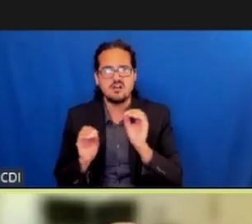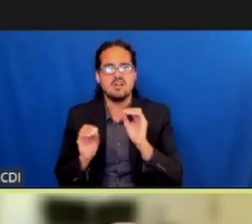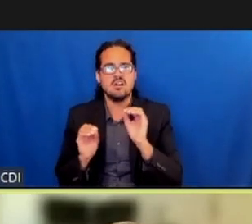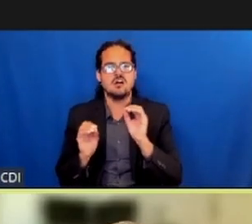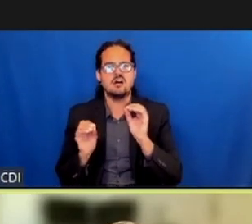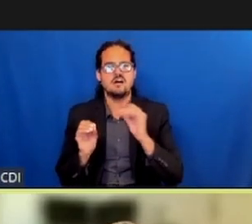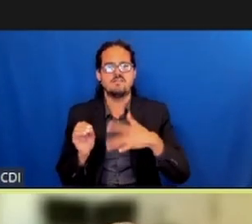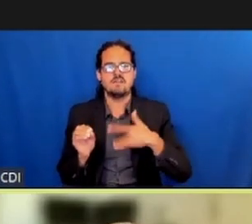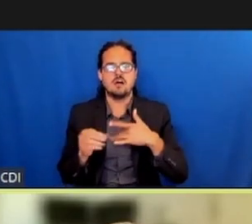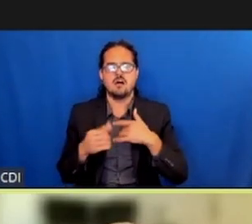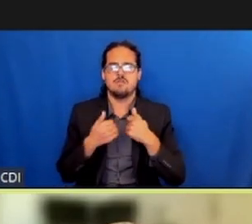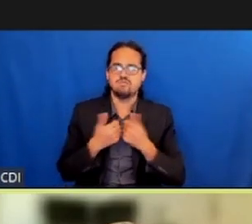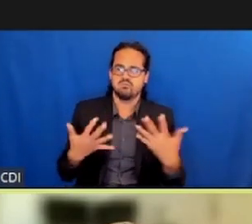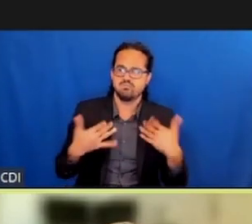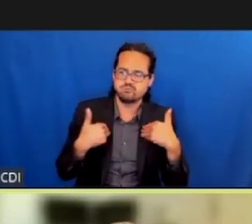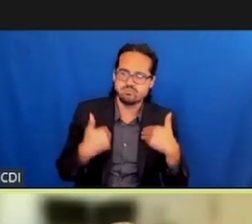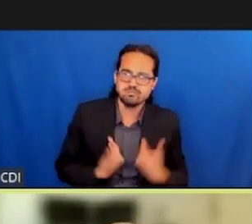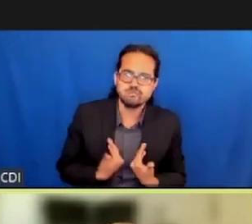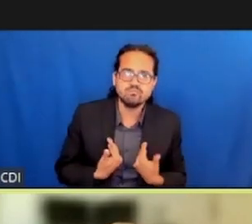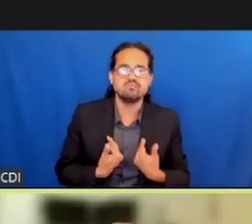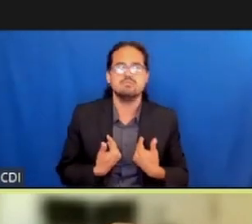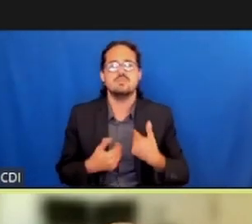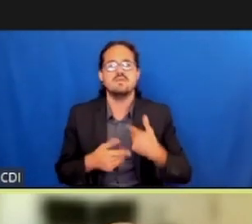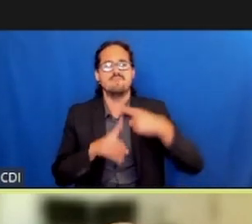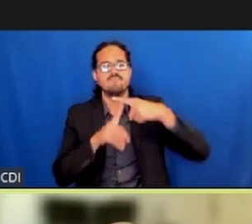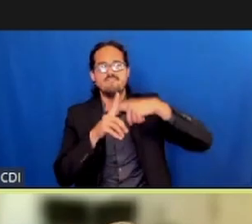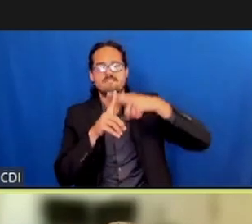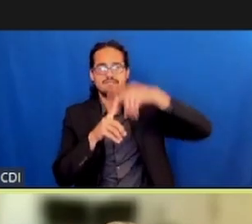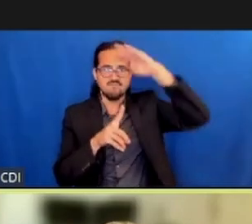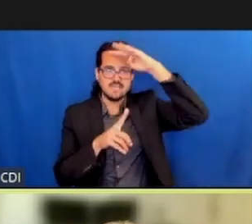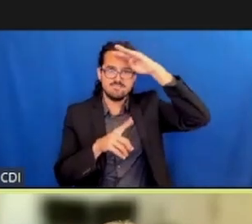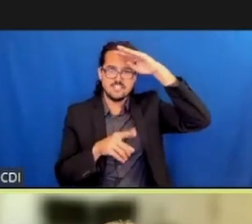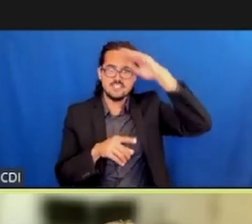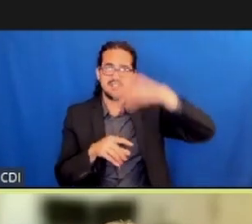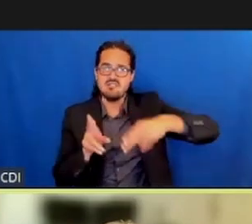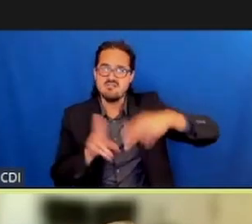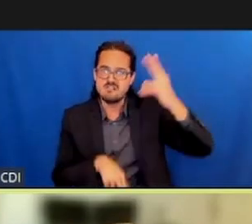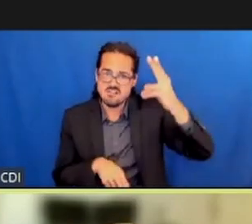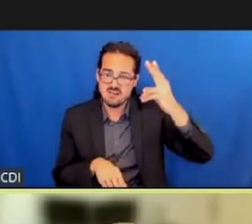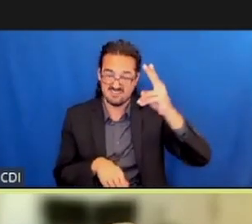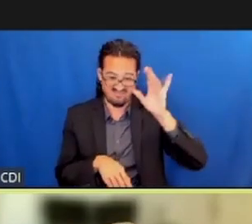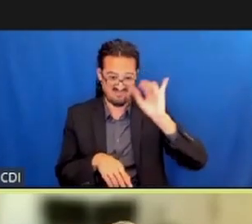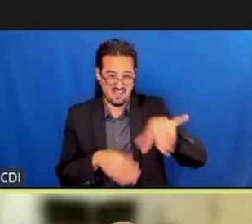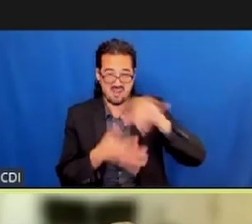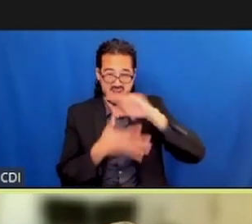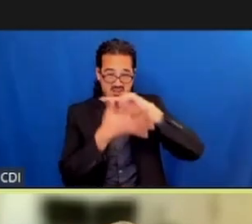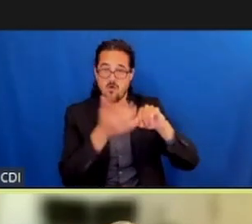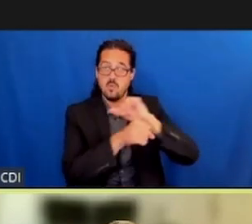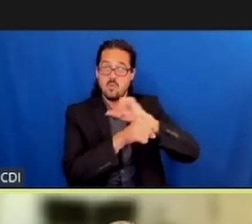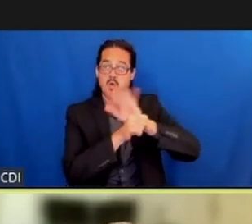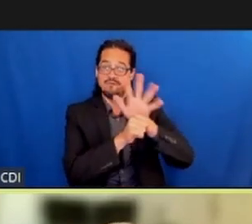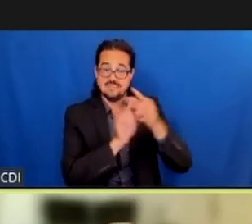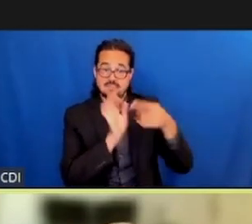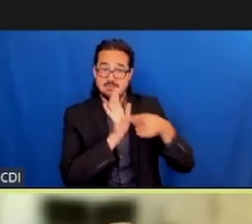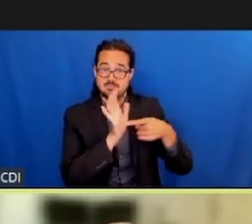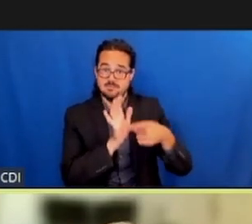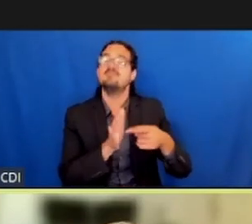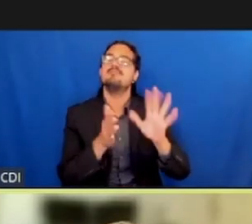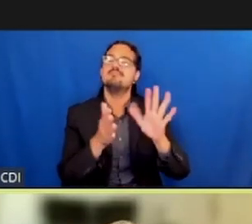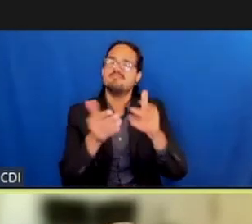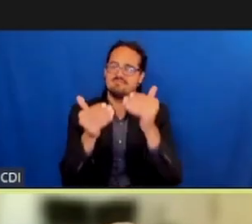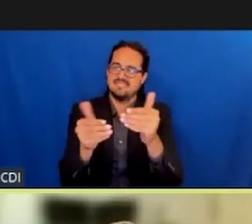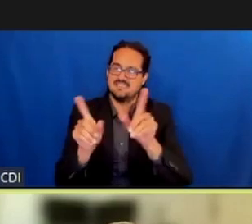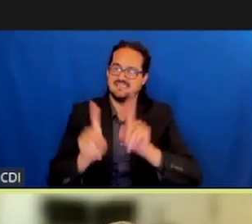no reason, I think everybody knows kind of the cardinal symptoms of COVID now. Get tested. And until you get that test